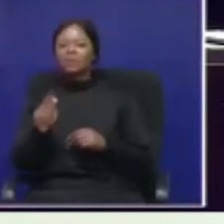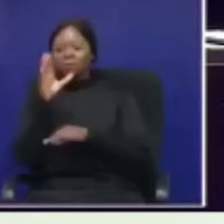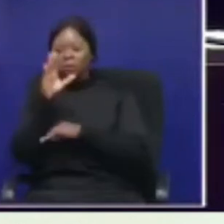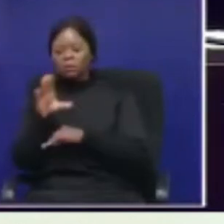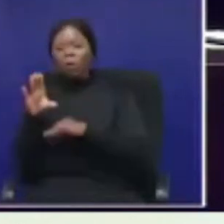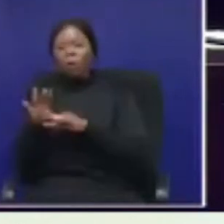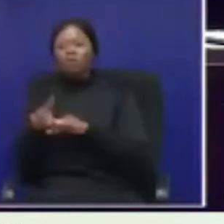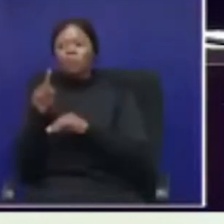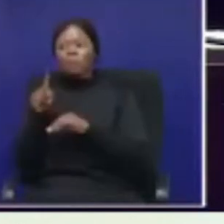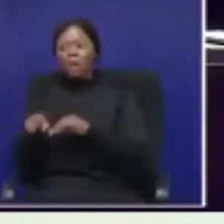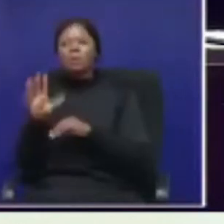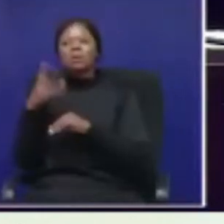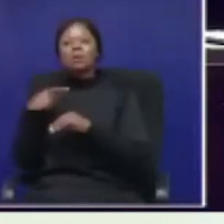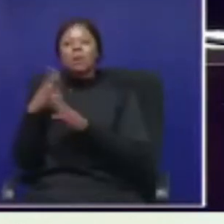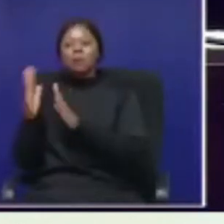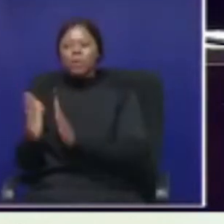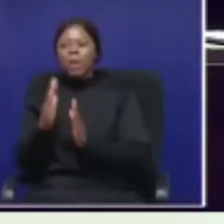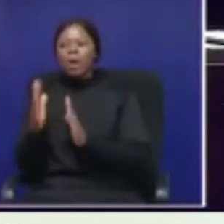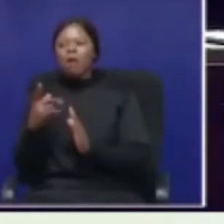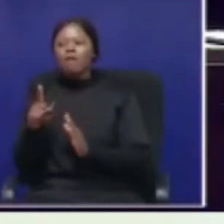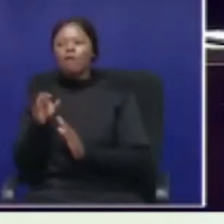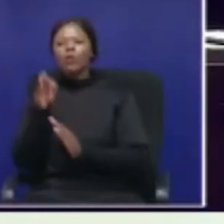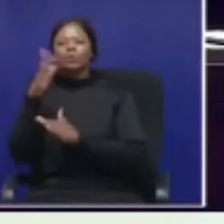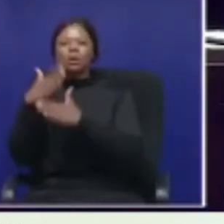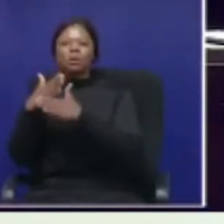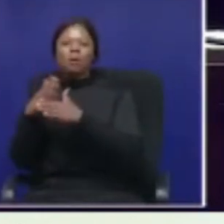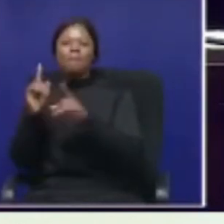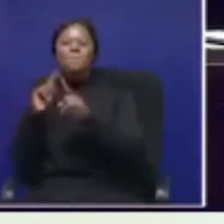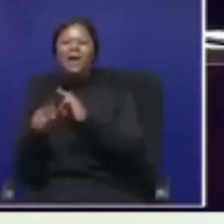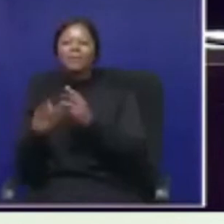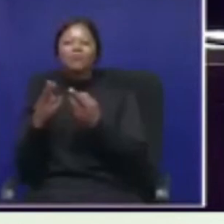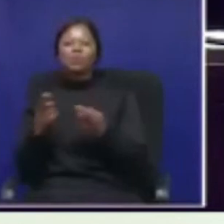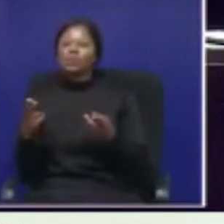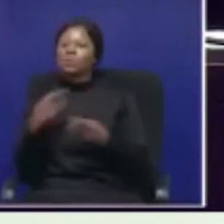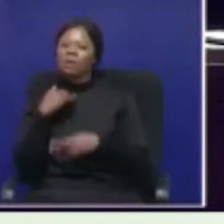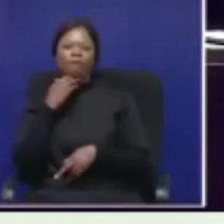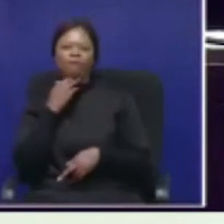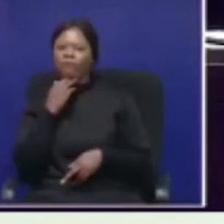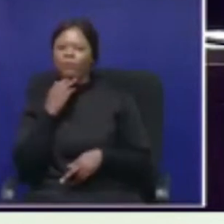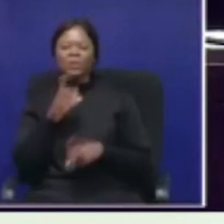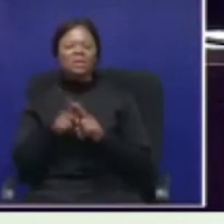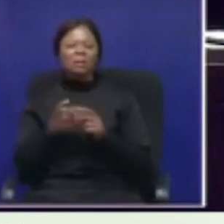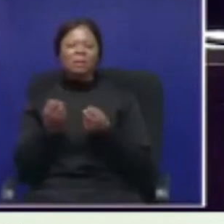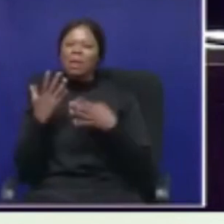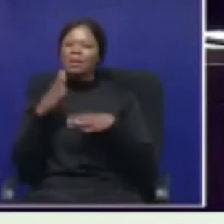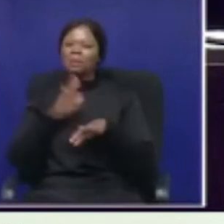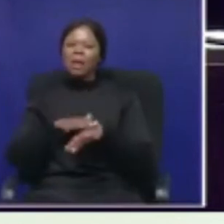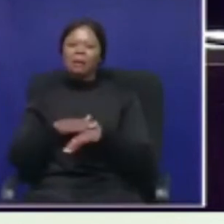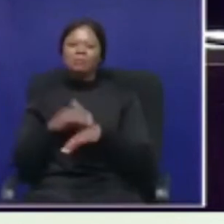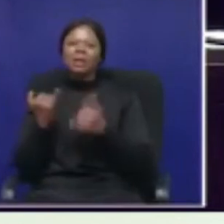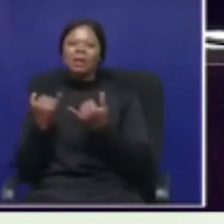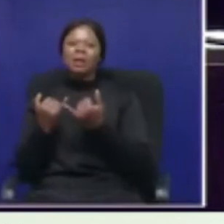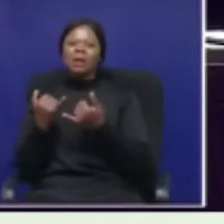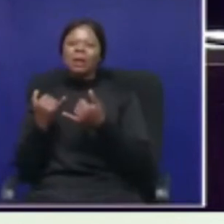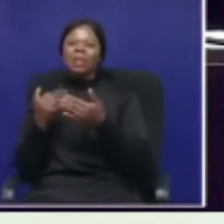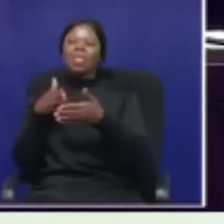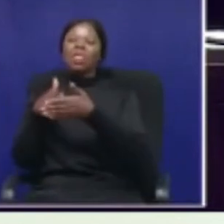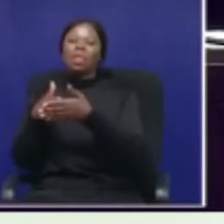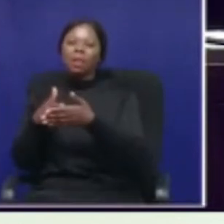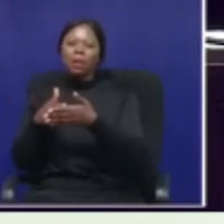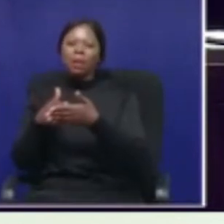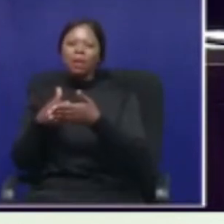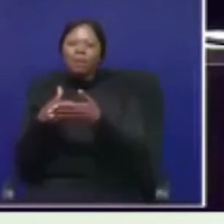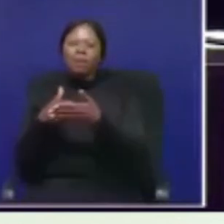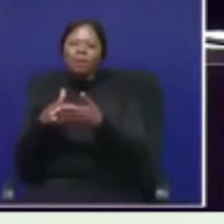future workforce, are under-resourced, misaligned with industry needs, and too often seen as a dead end rather than as a